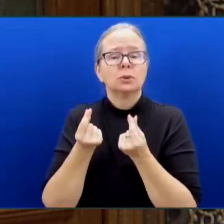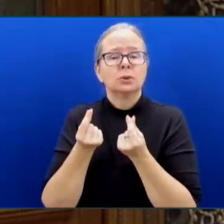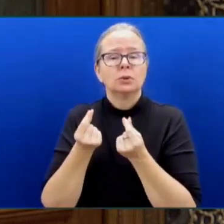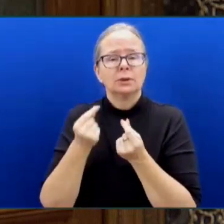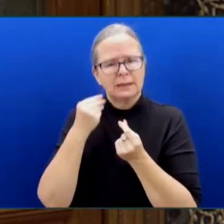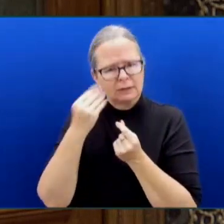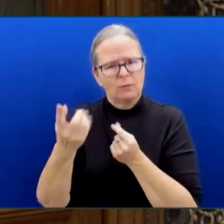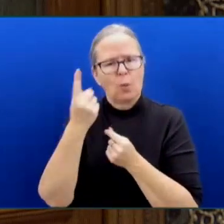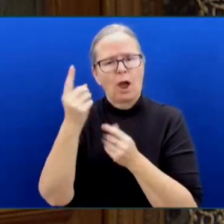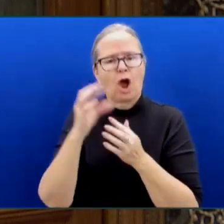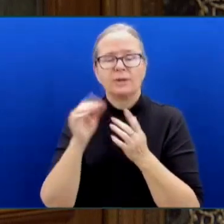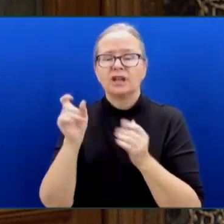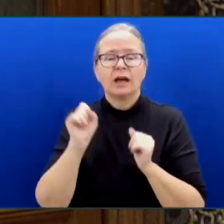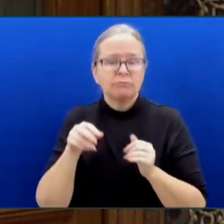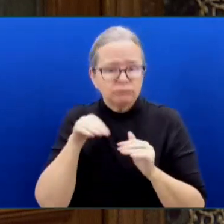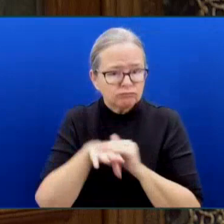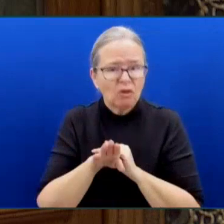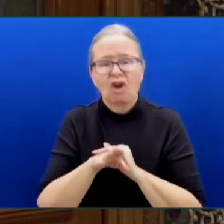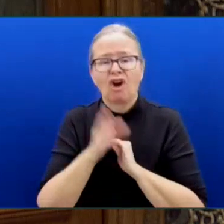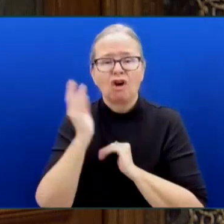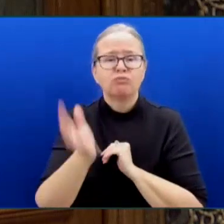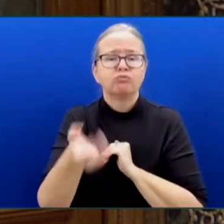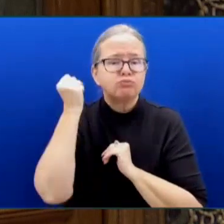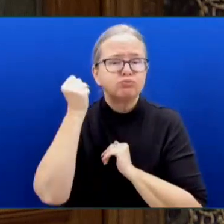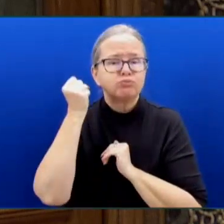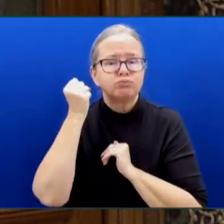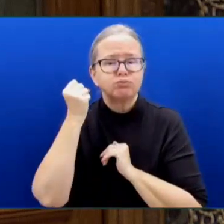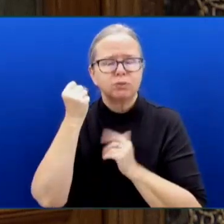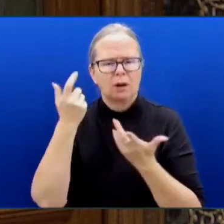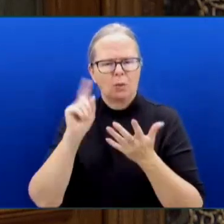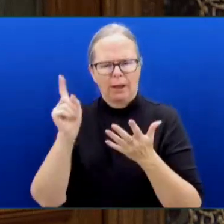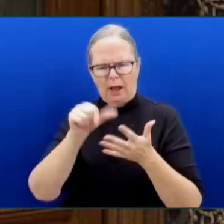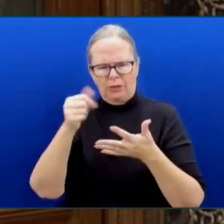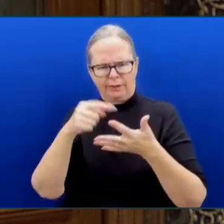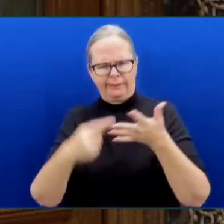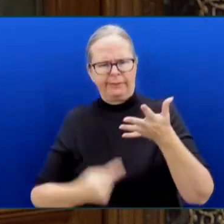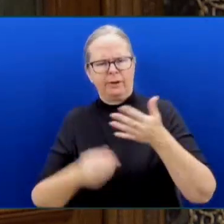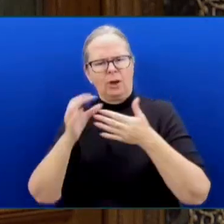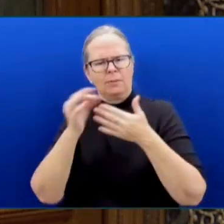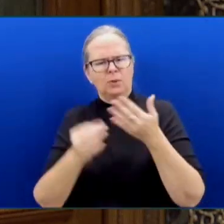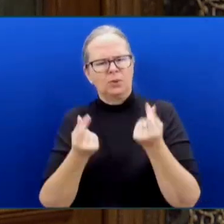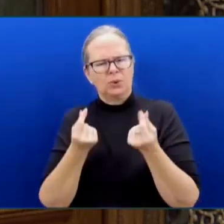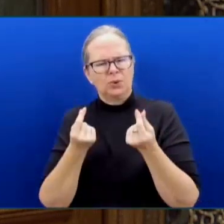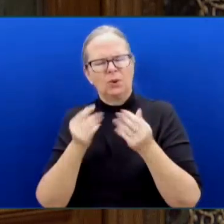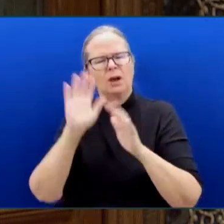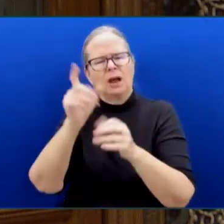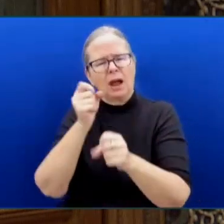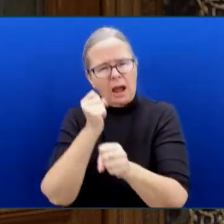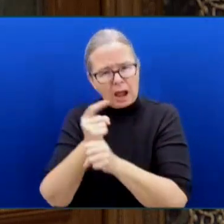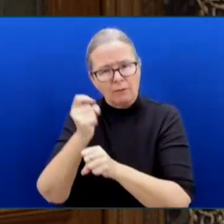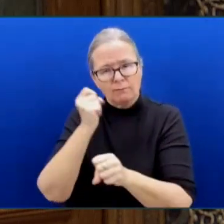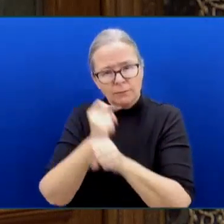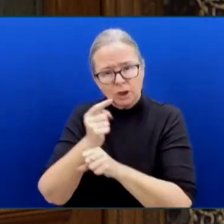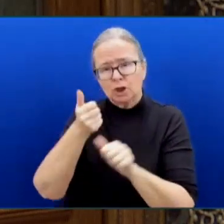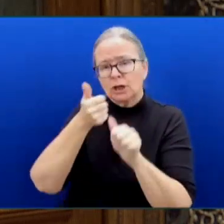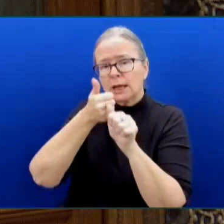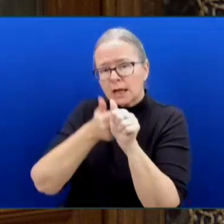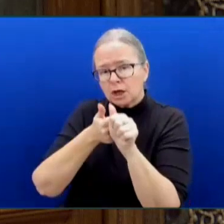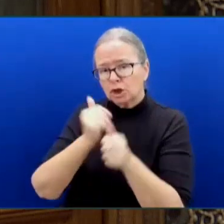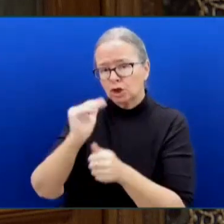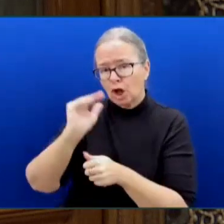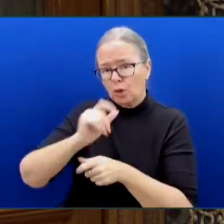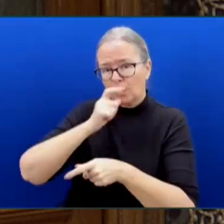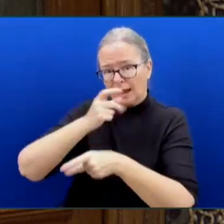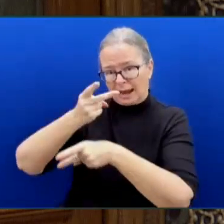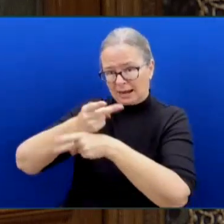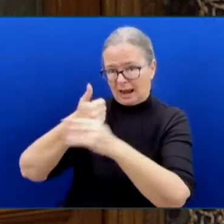that $135,000 is invested in each child per year per care. Mr. Speaker,